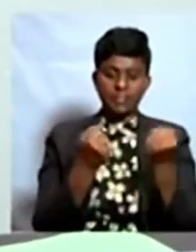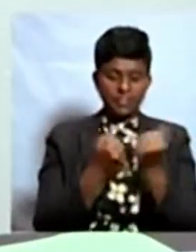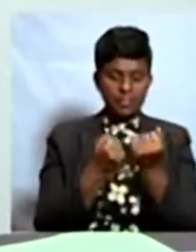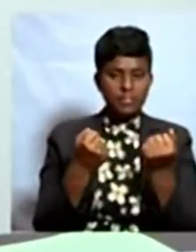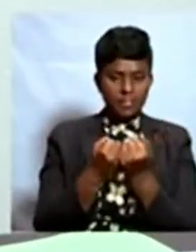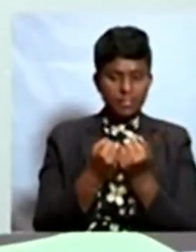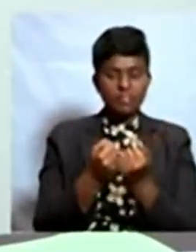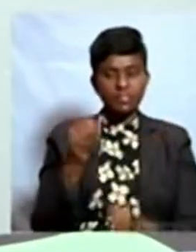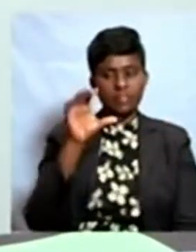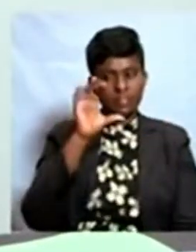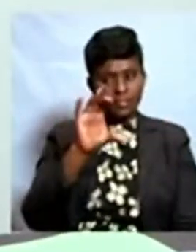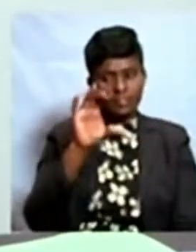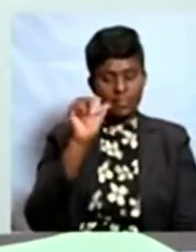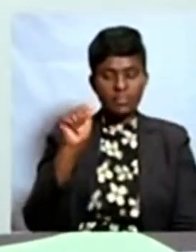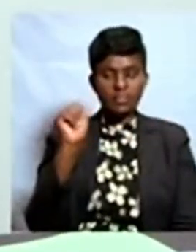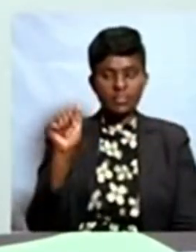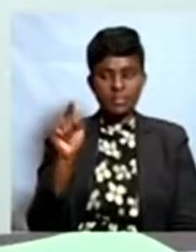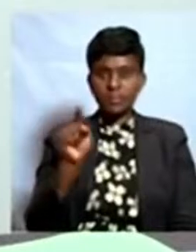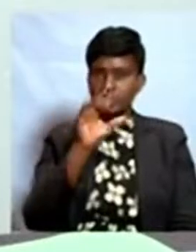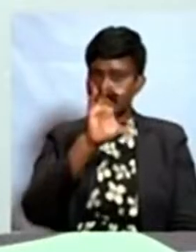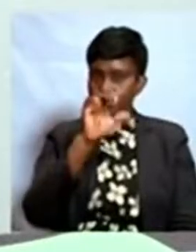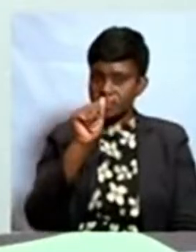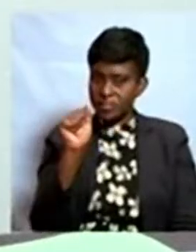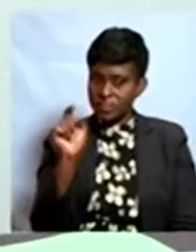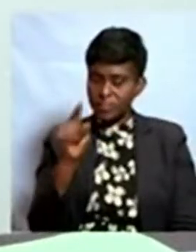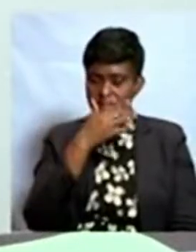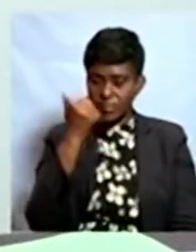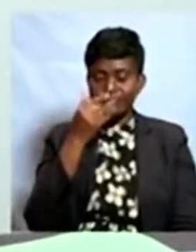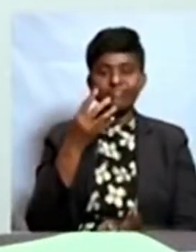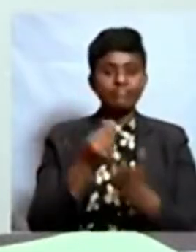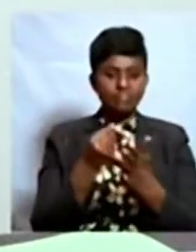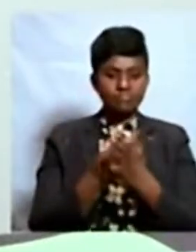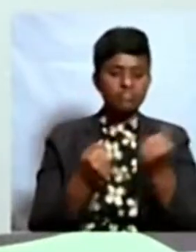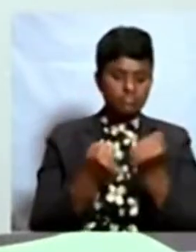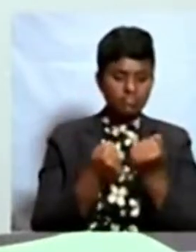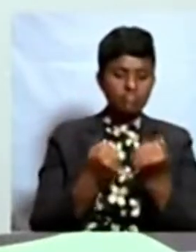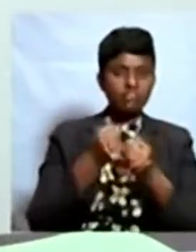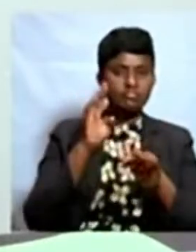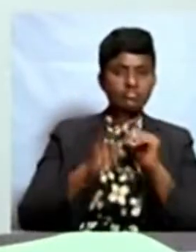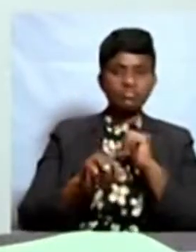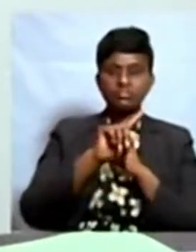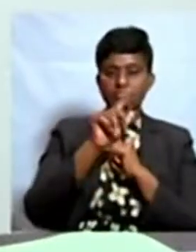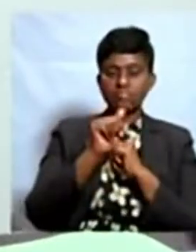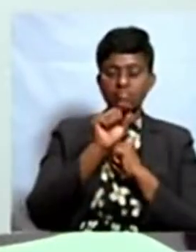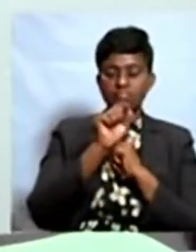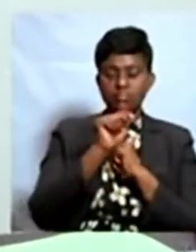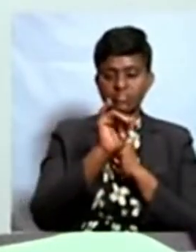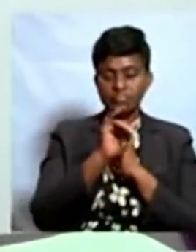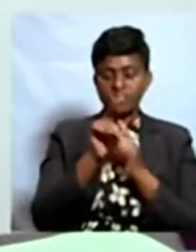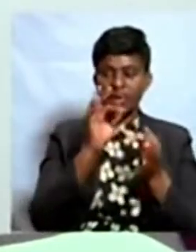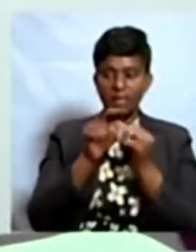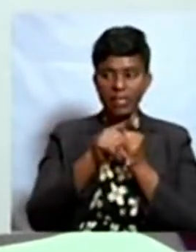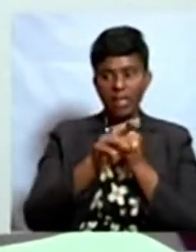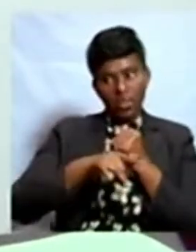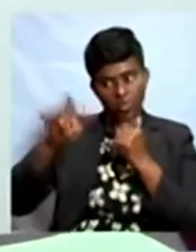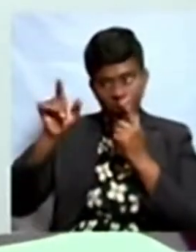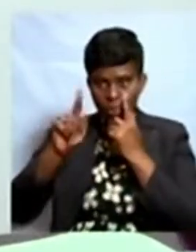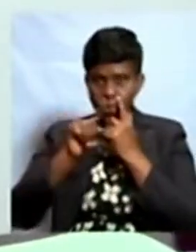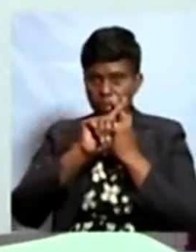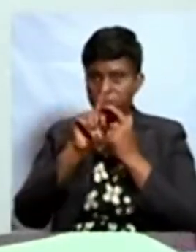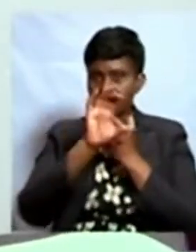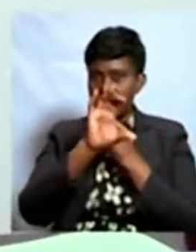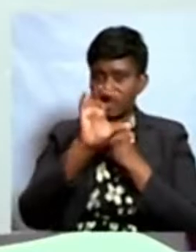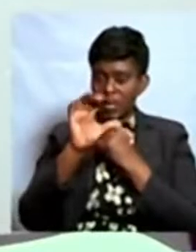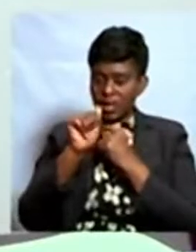of CAA is actually better financed than ZAST. And if ZAST went to CAA, that would be one of